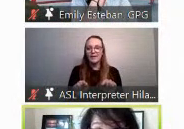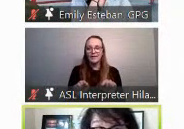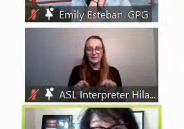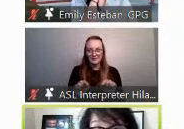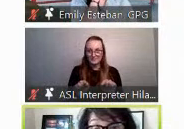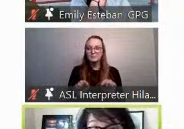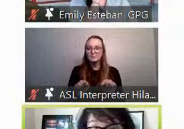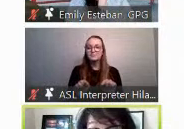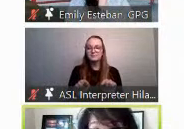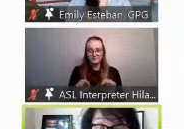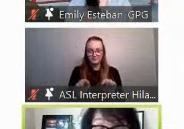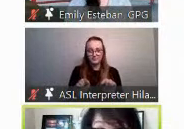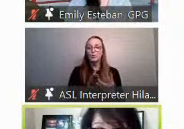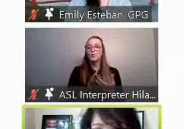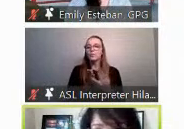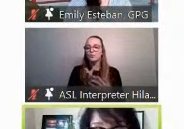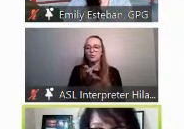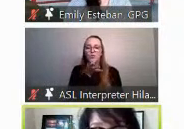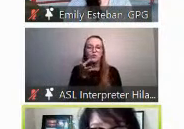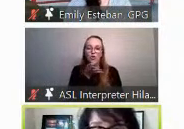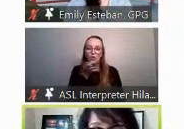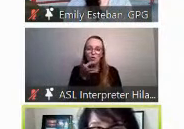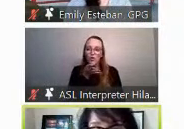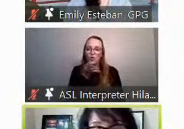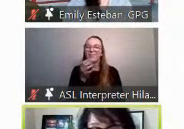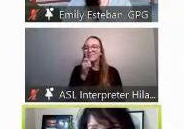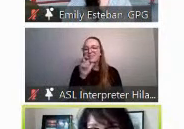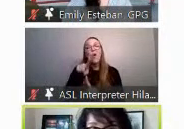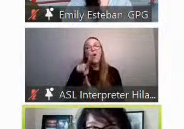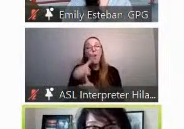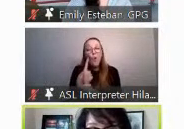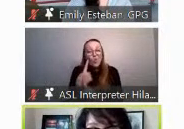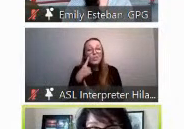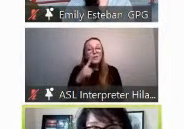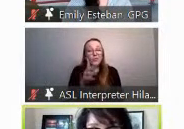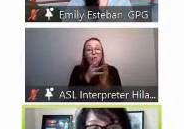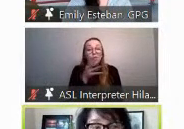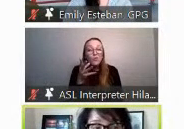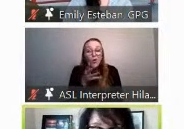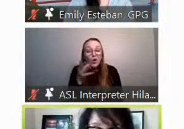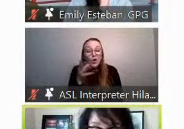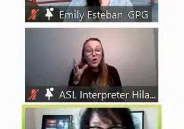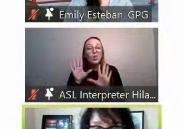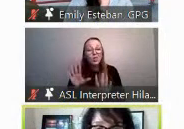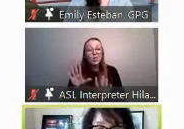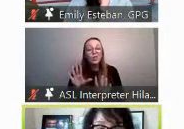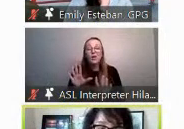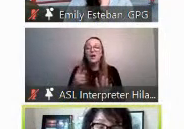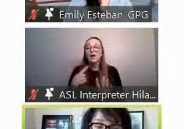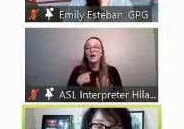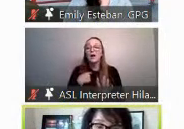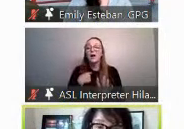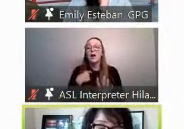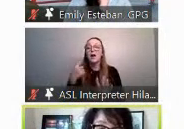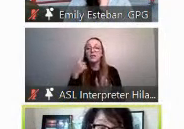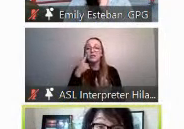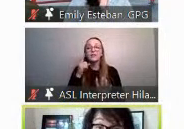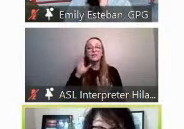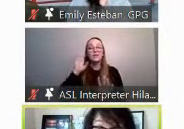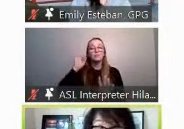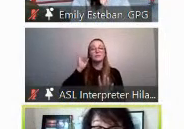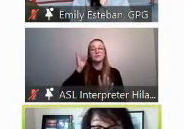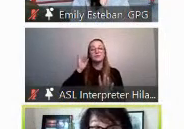rural communities. I don't want to say exclusively in our rural communities because it's not exclusive to. I think the presentation that Child